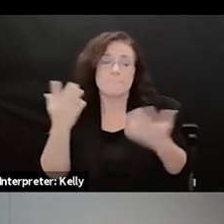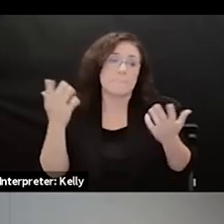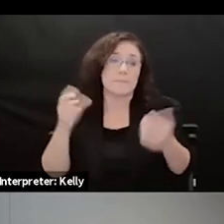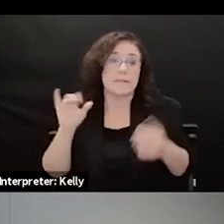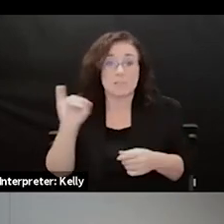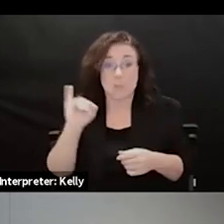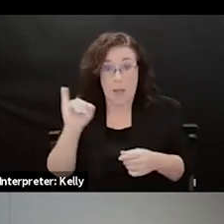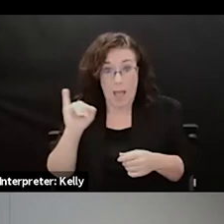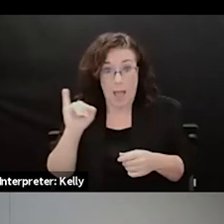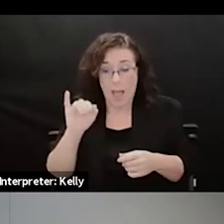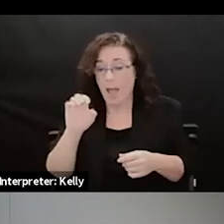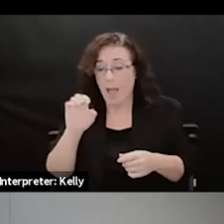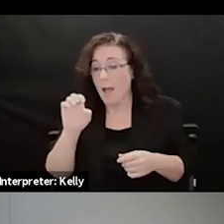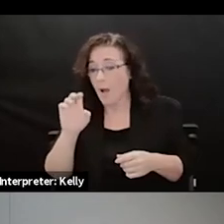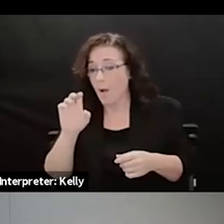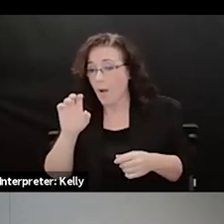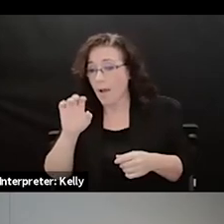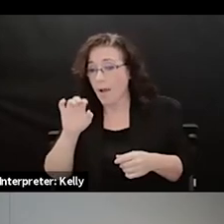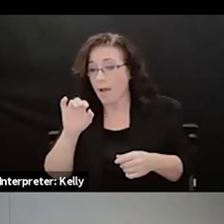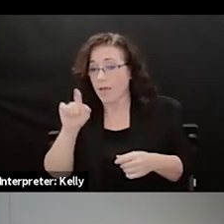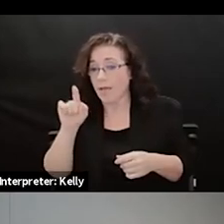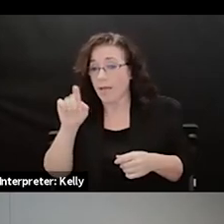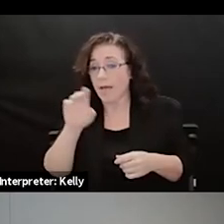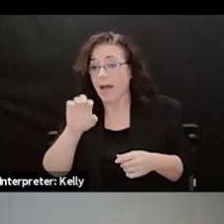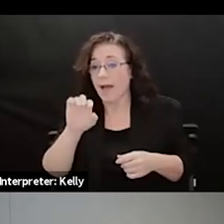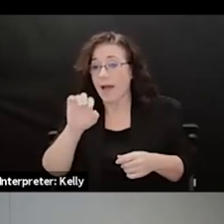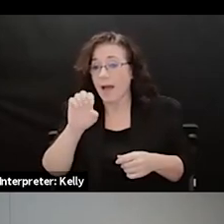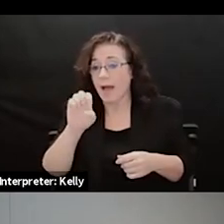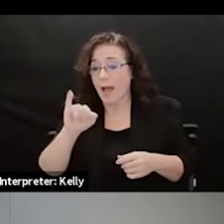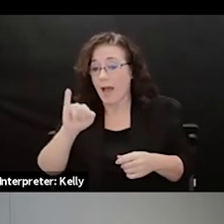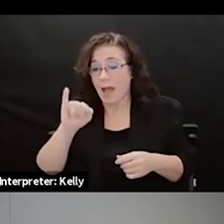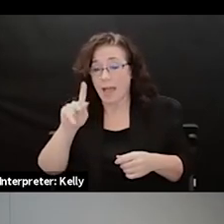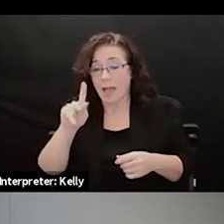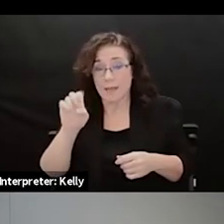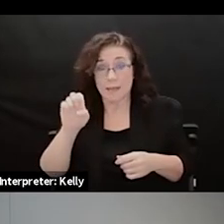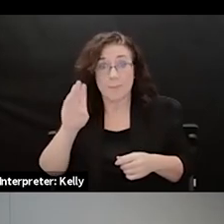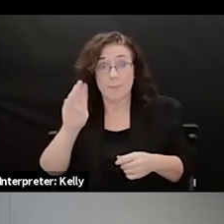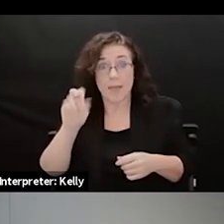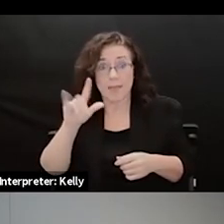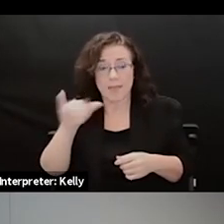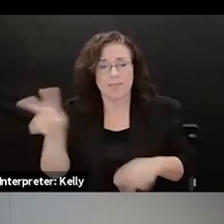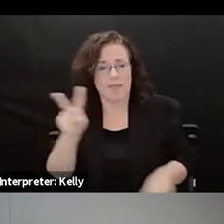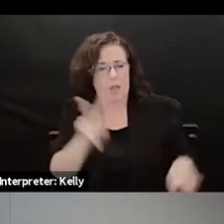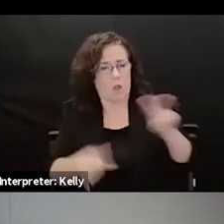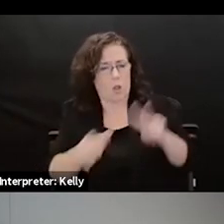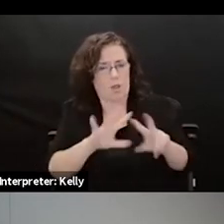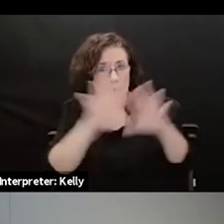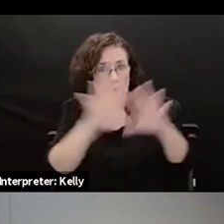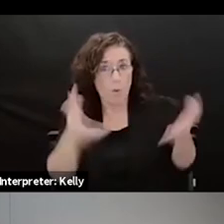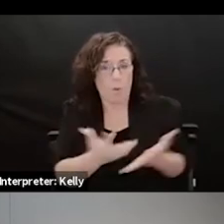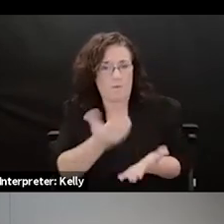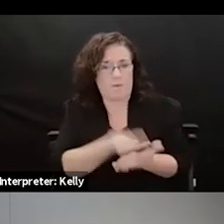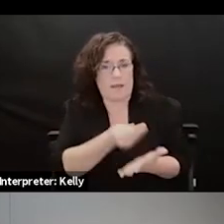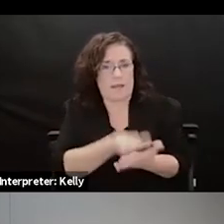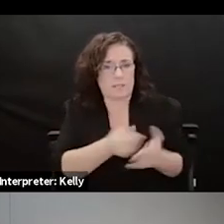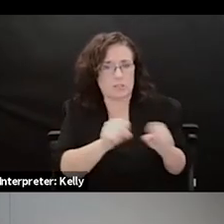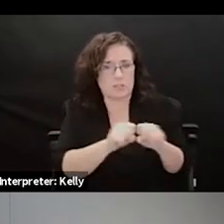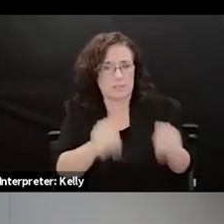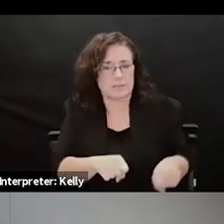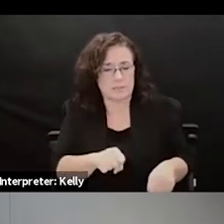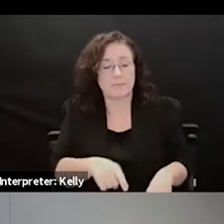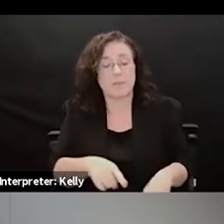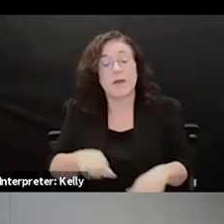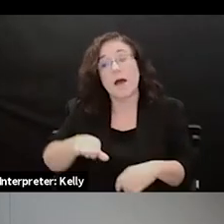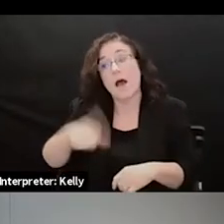which means that they are part of it peabody and adelante are not in our financial system they do or their independent